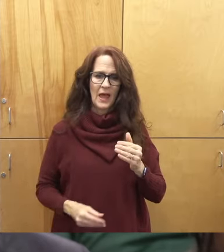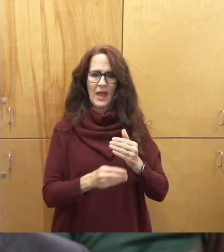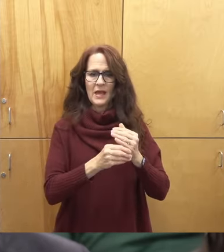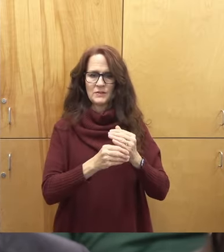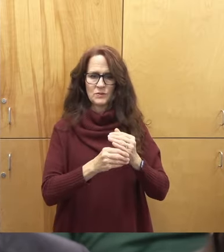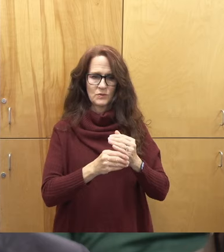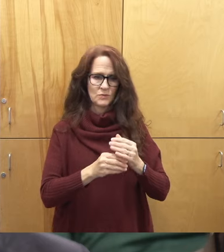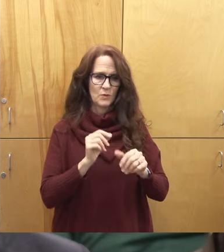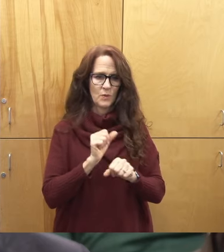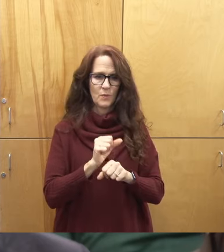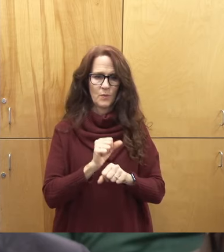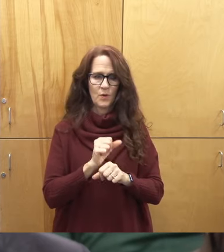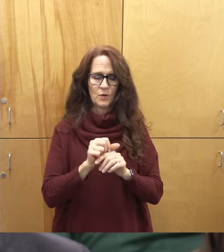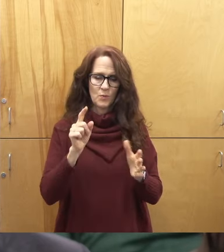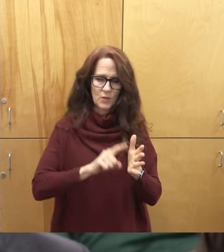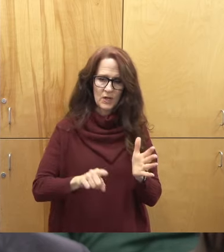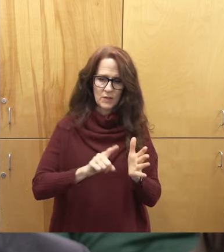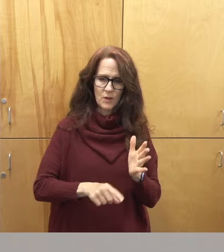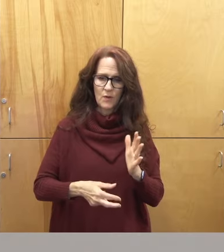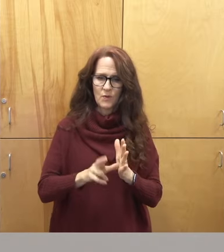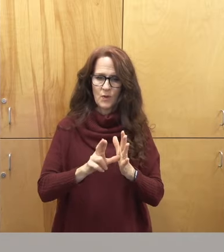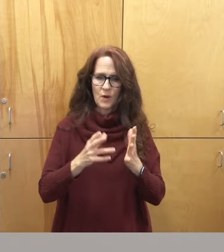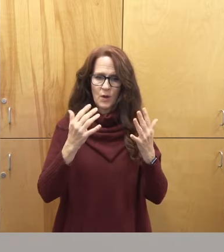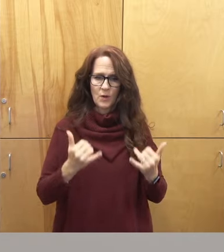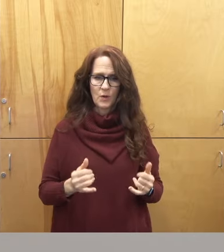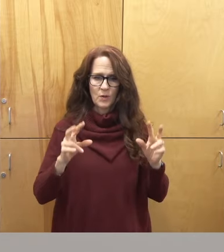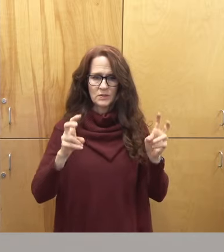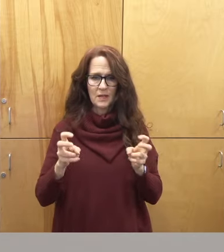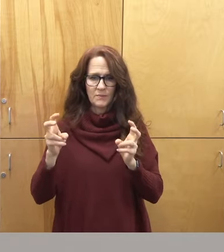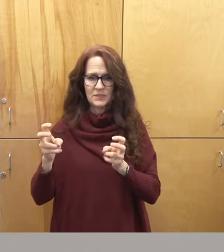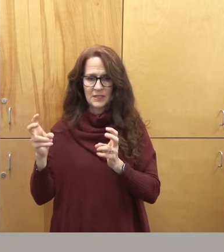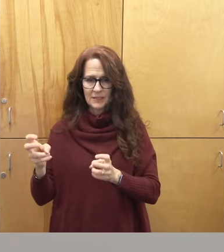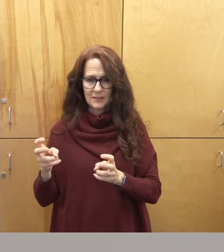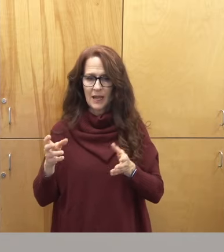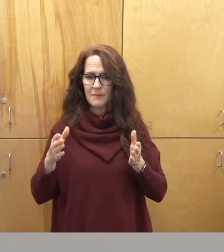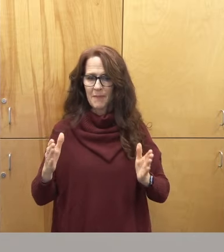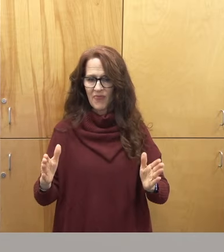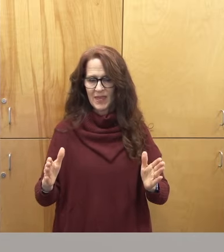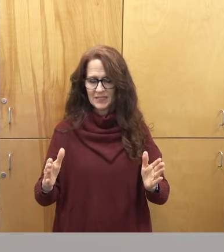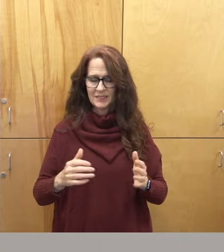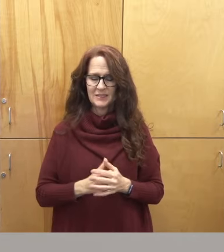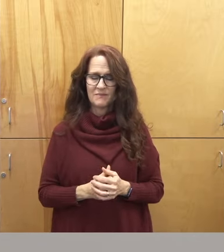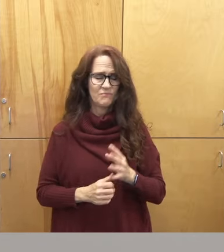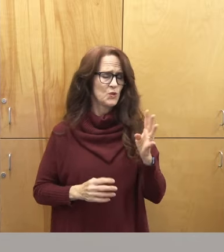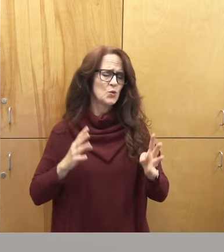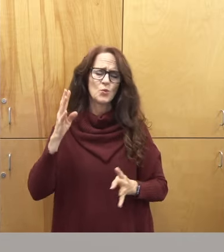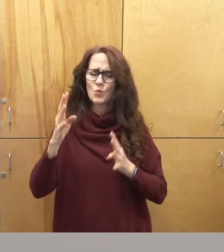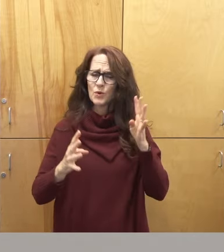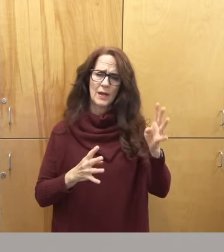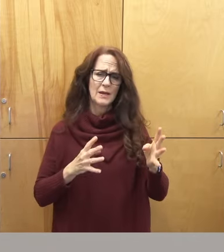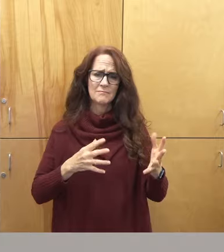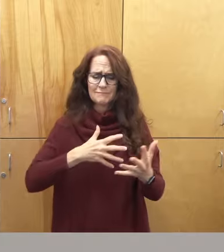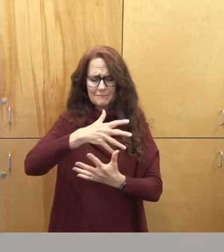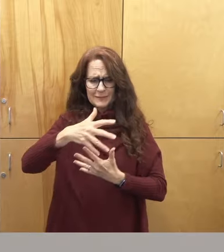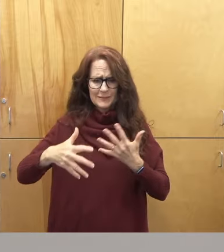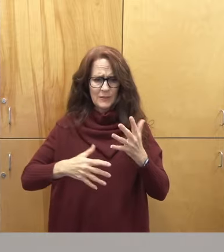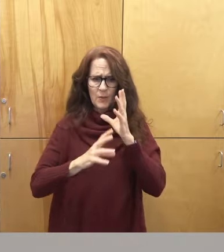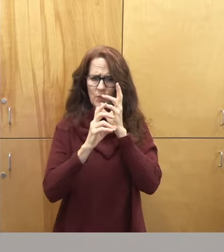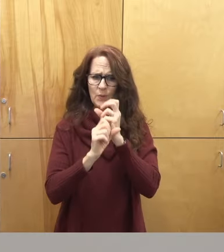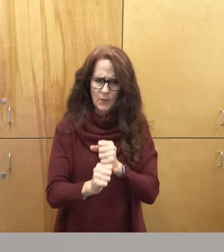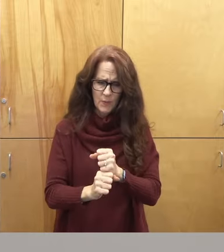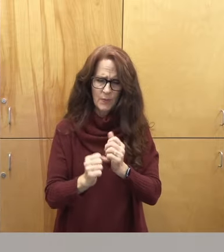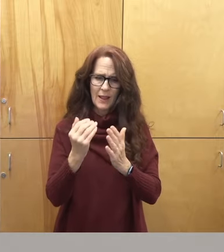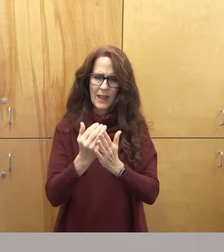to research and review current subject matter and methods. You create engaging, hands-on